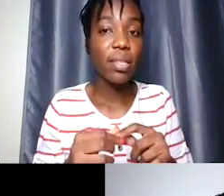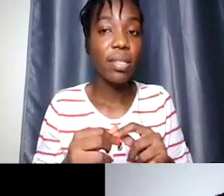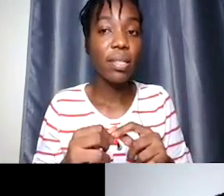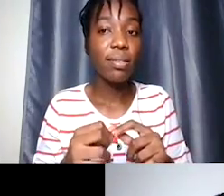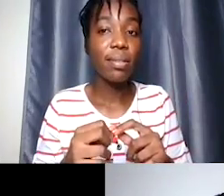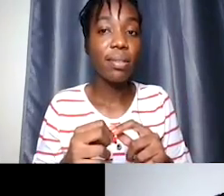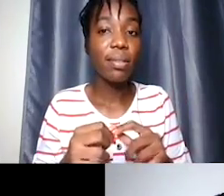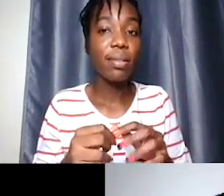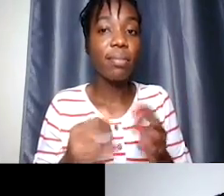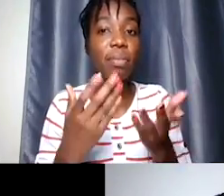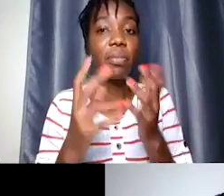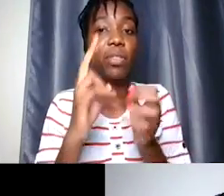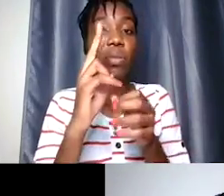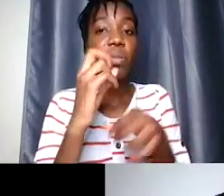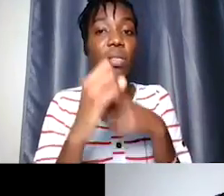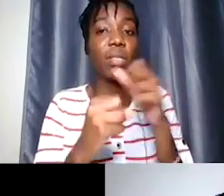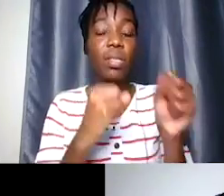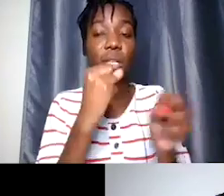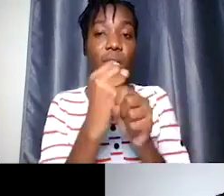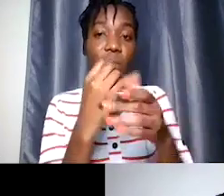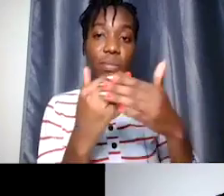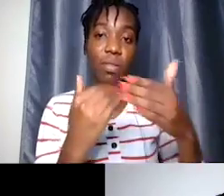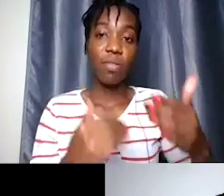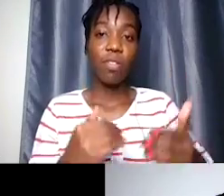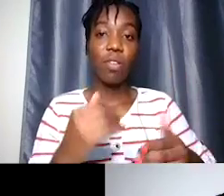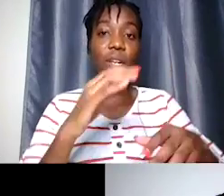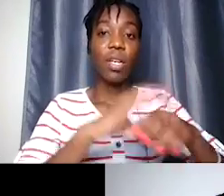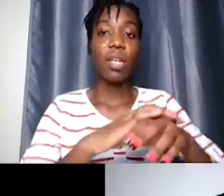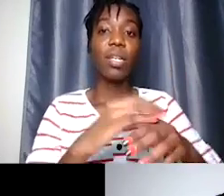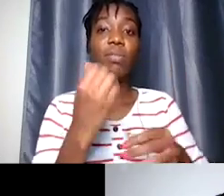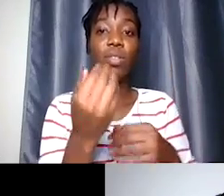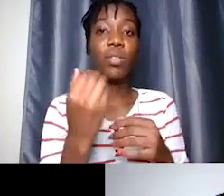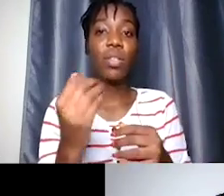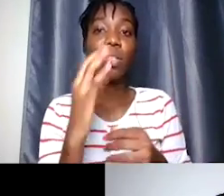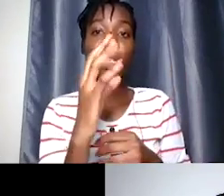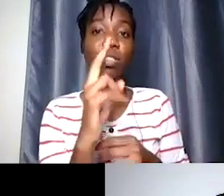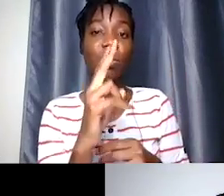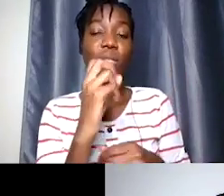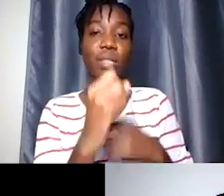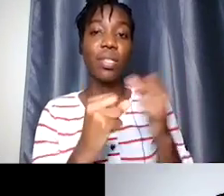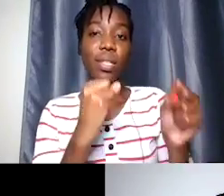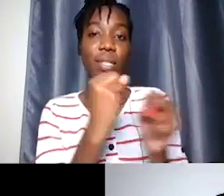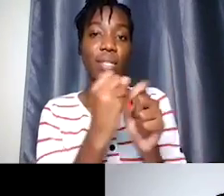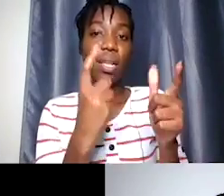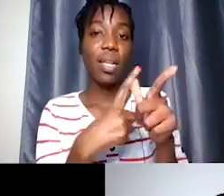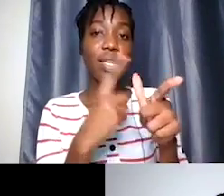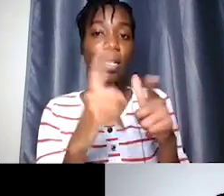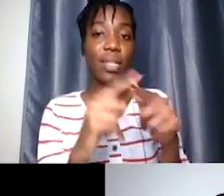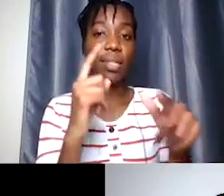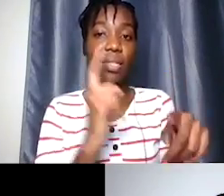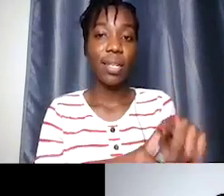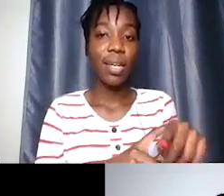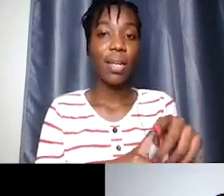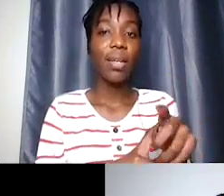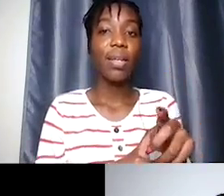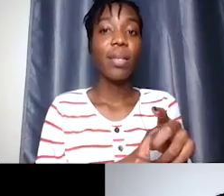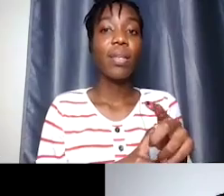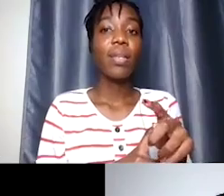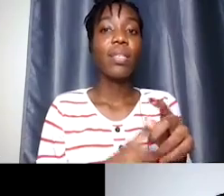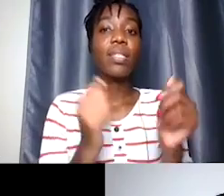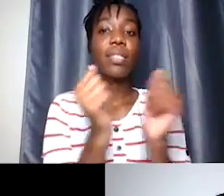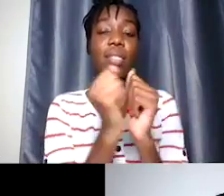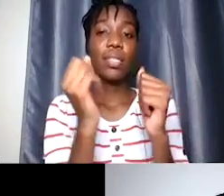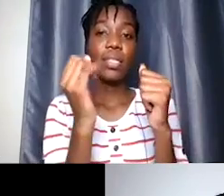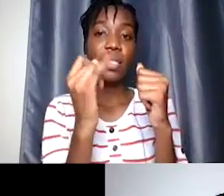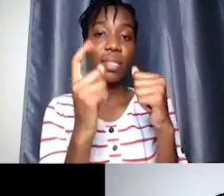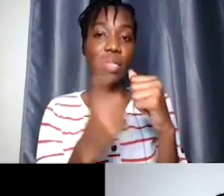you take 2 years before you get a child, you'll be 32 years. By the time you add the school years, 16 years,